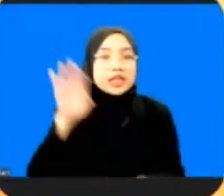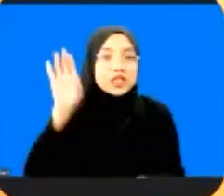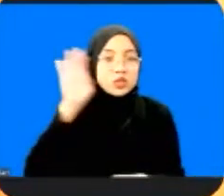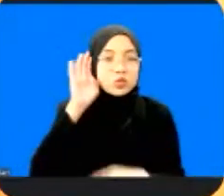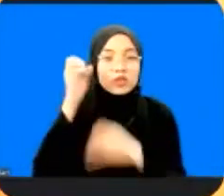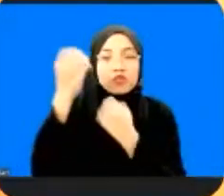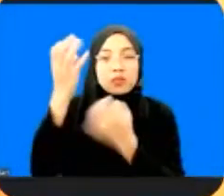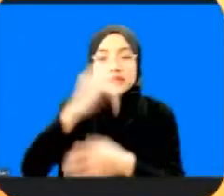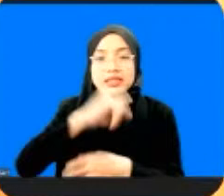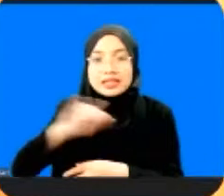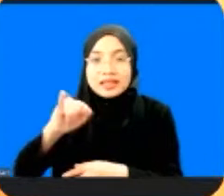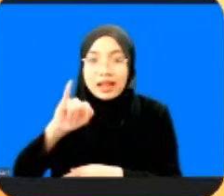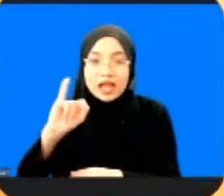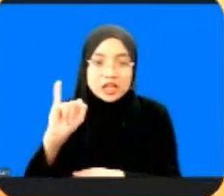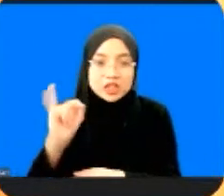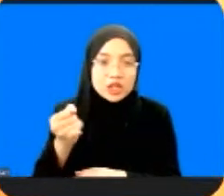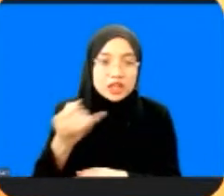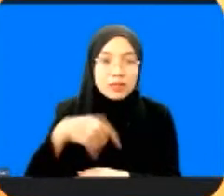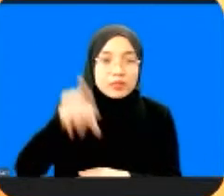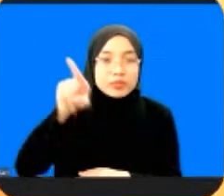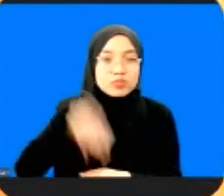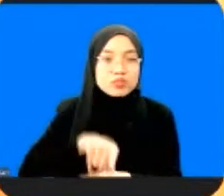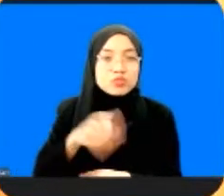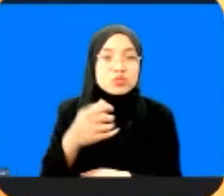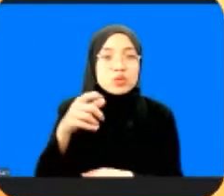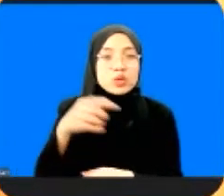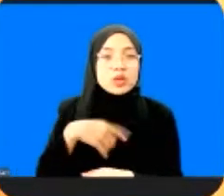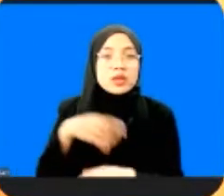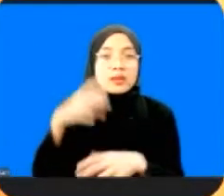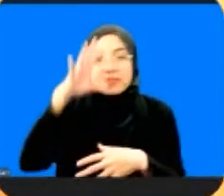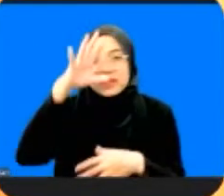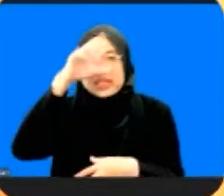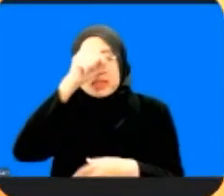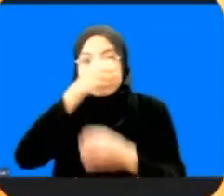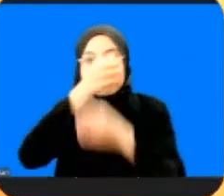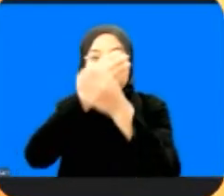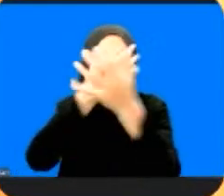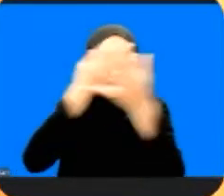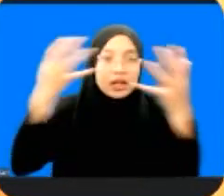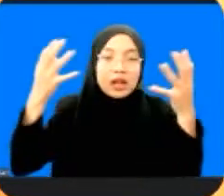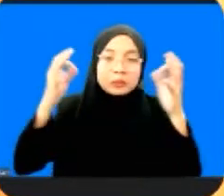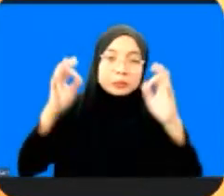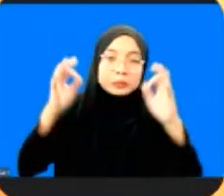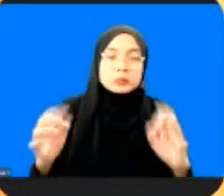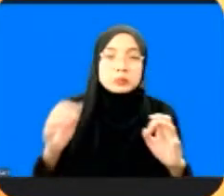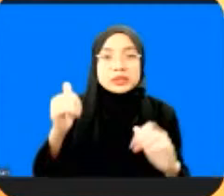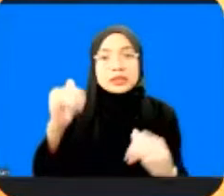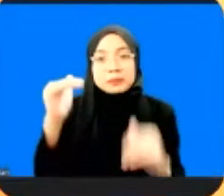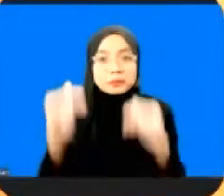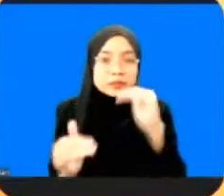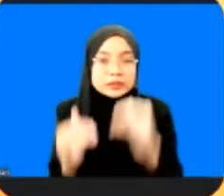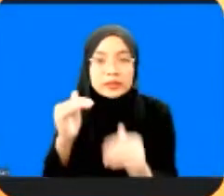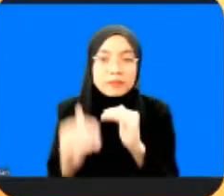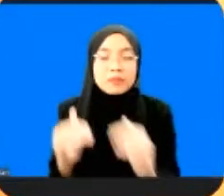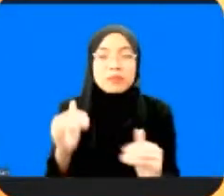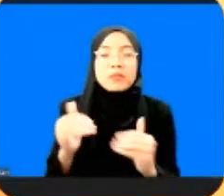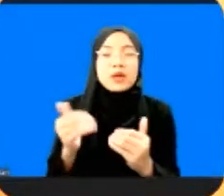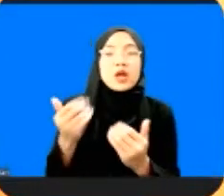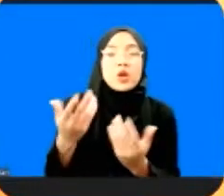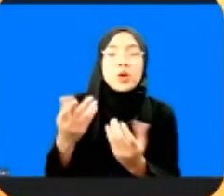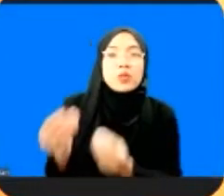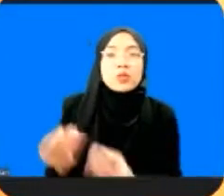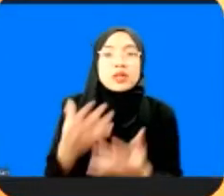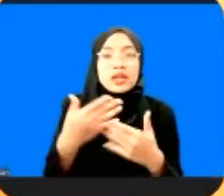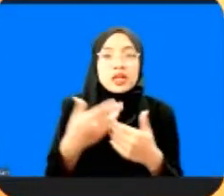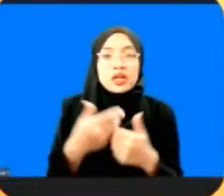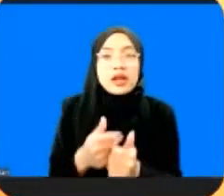clear principles need to be incorporated to really balance safety and speech. So